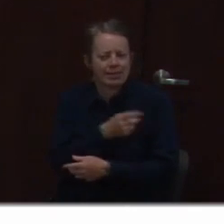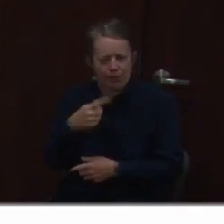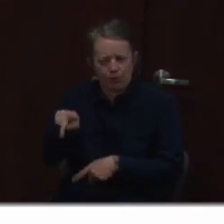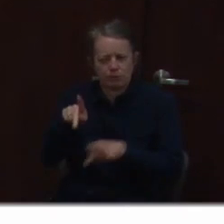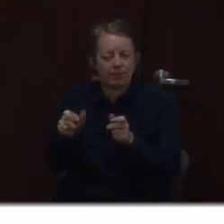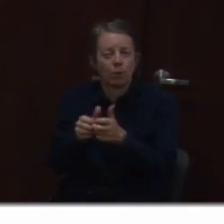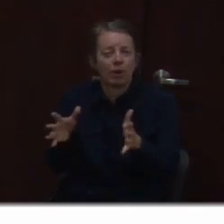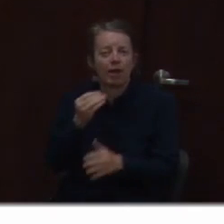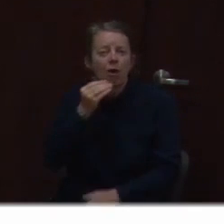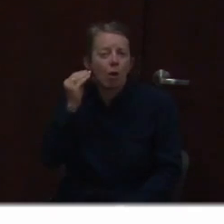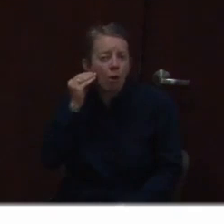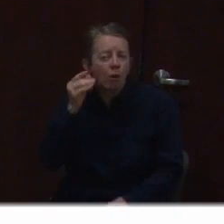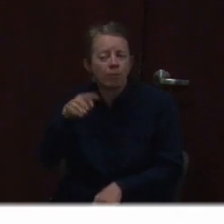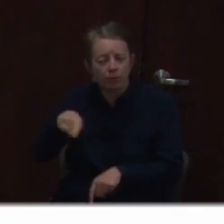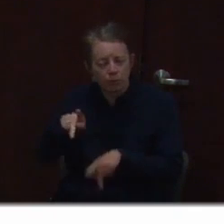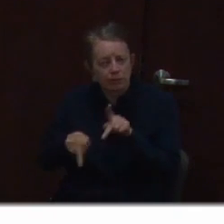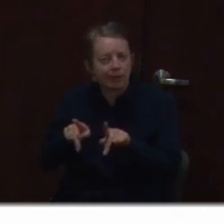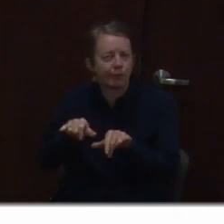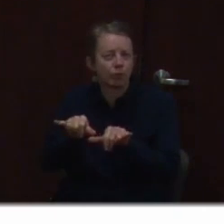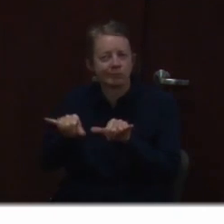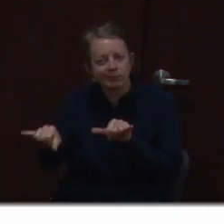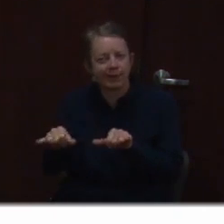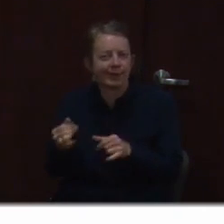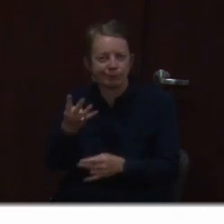Group 4.